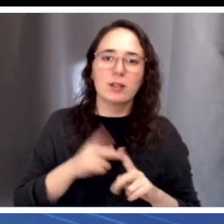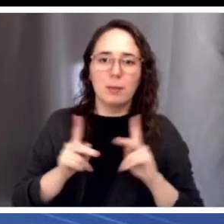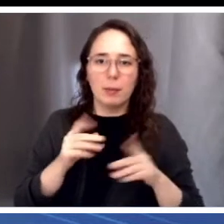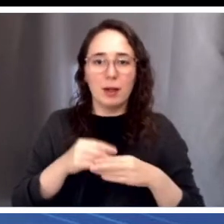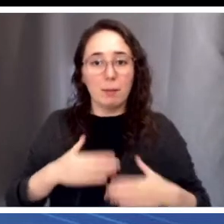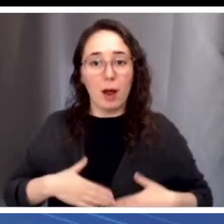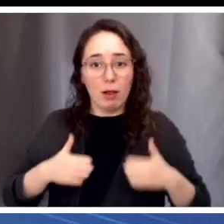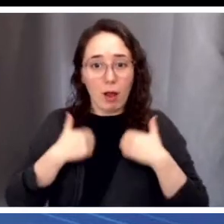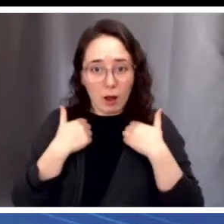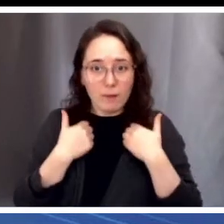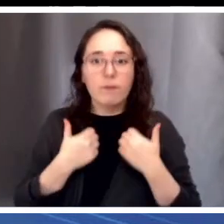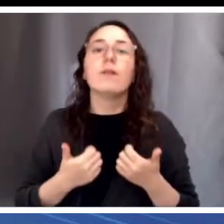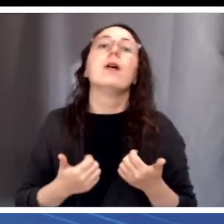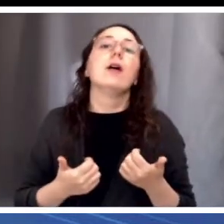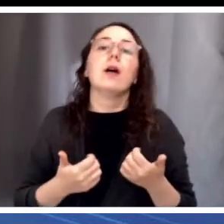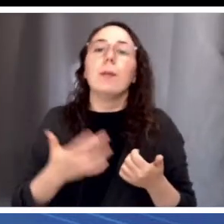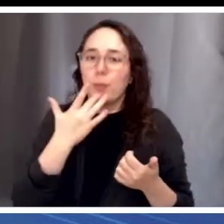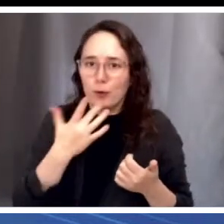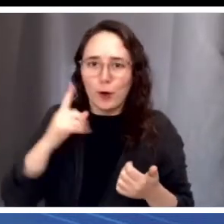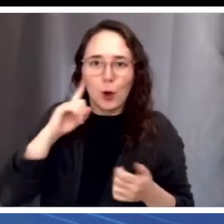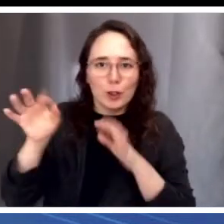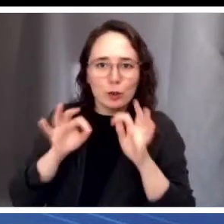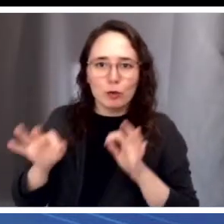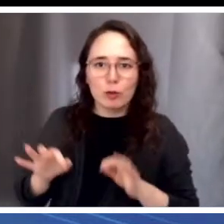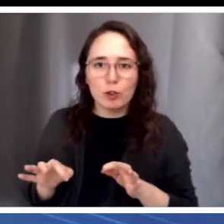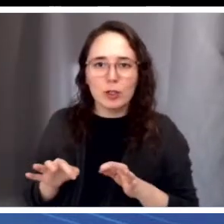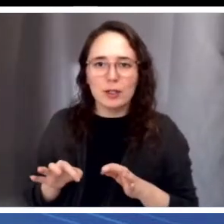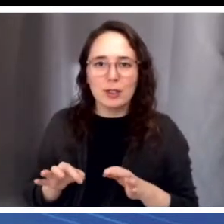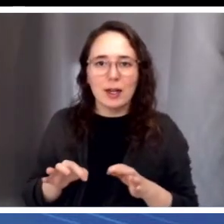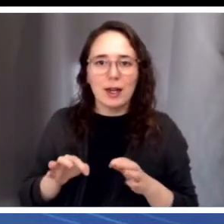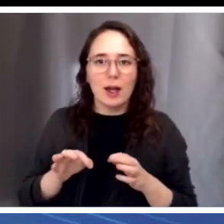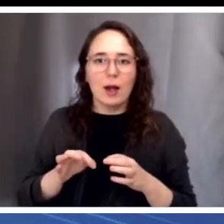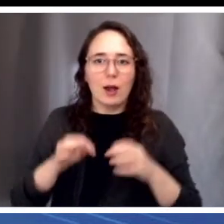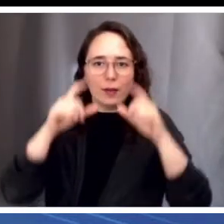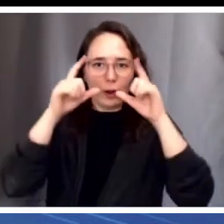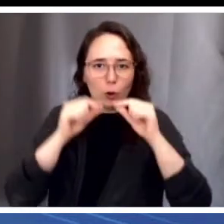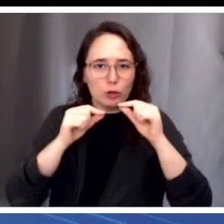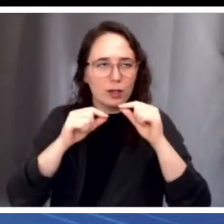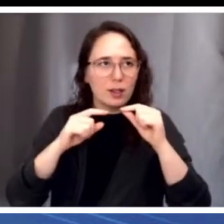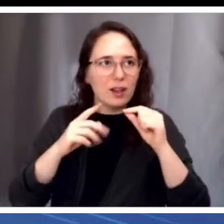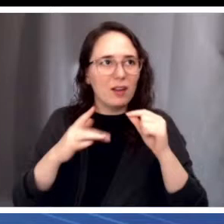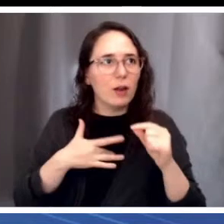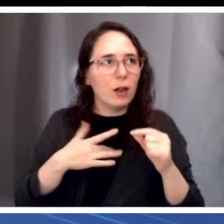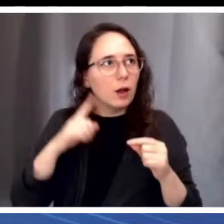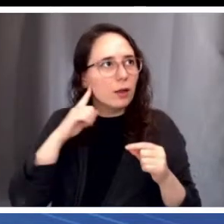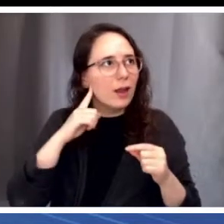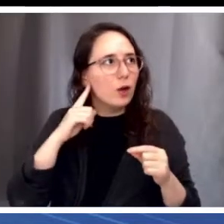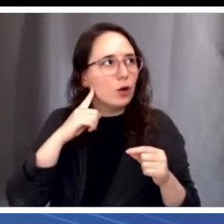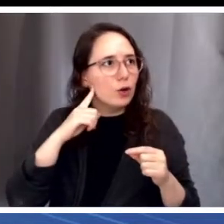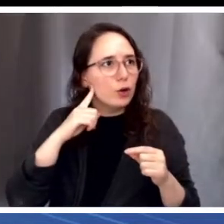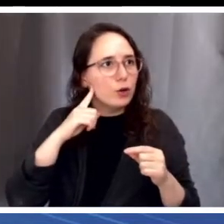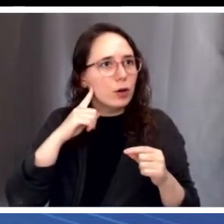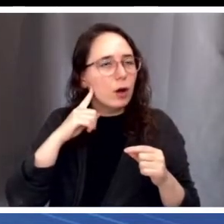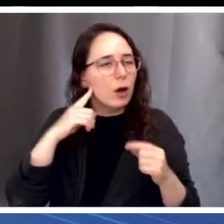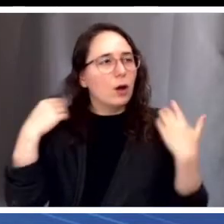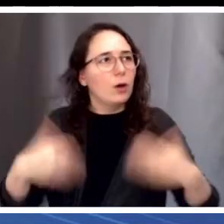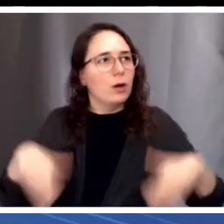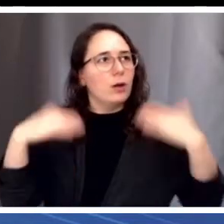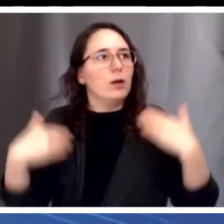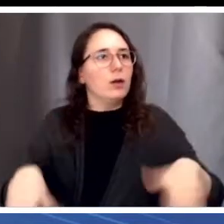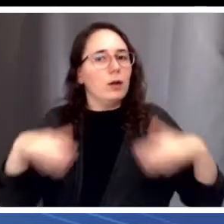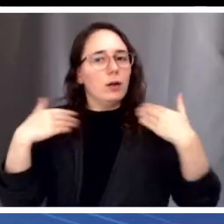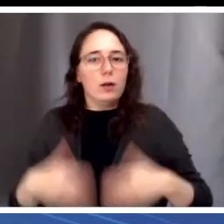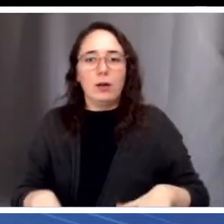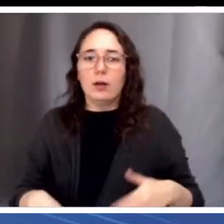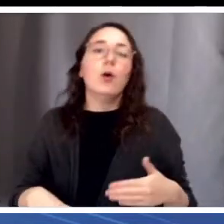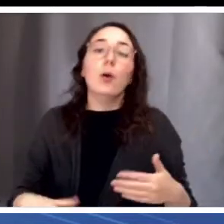they said they heard so much more than they saw on screen, and it made it more robust and more full in